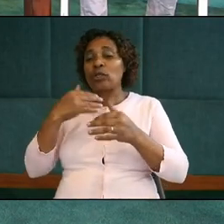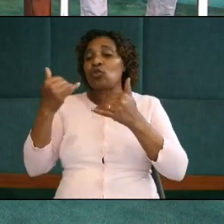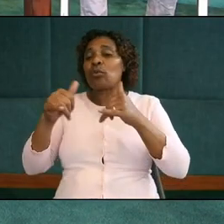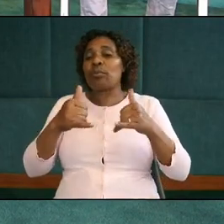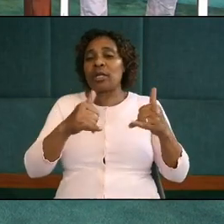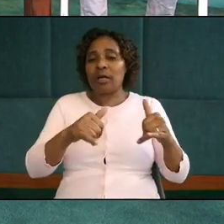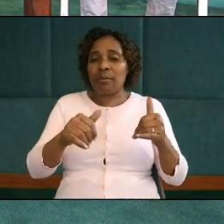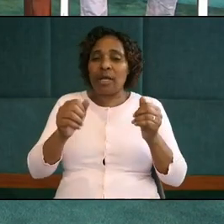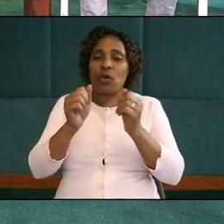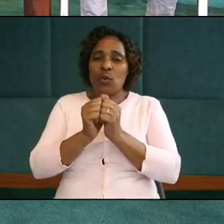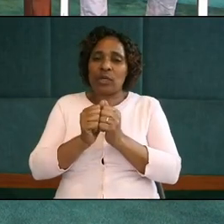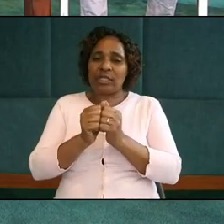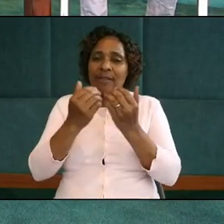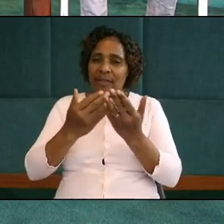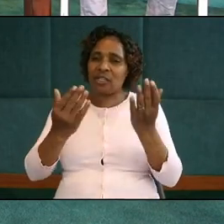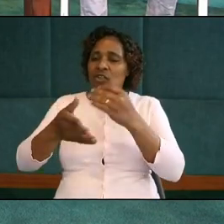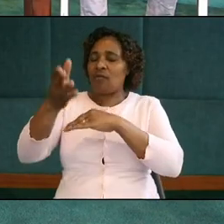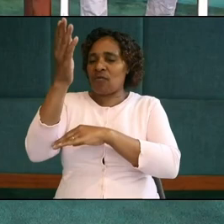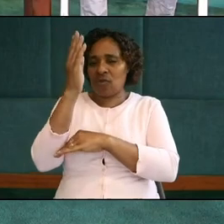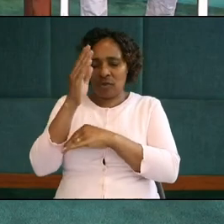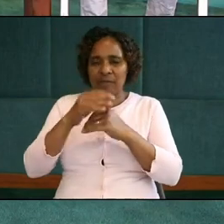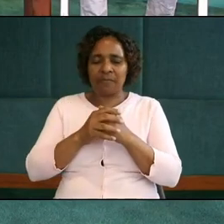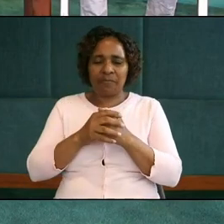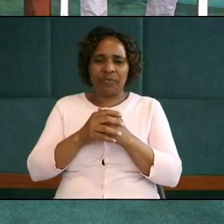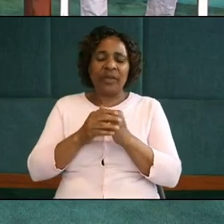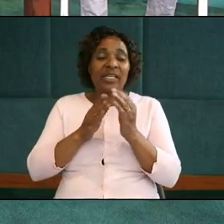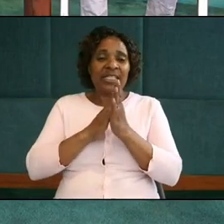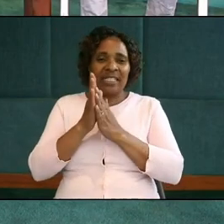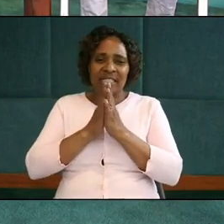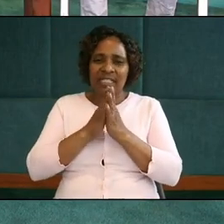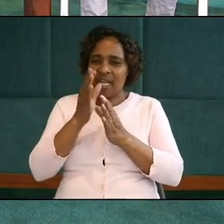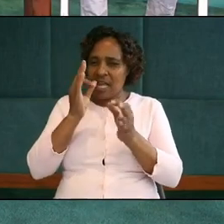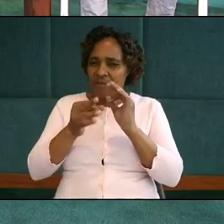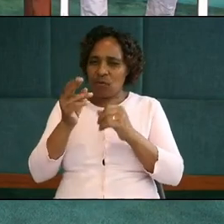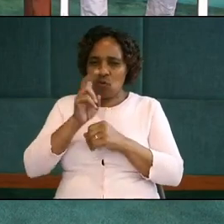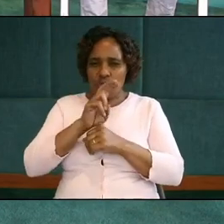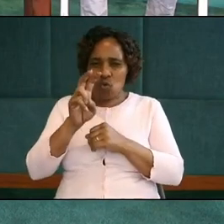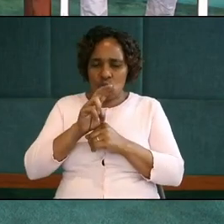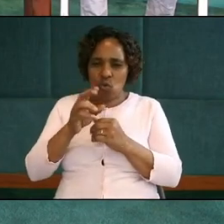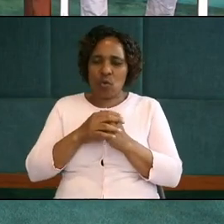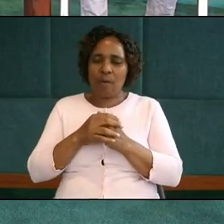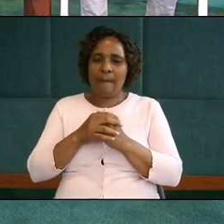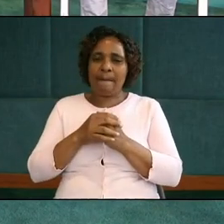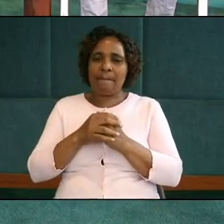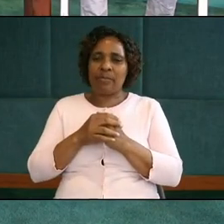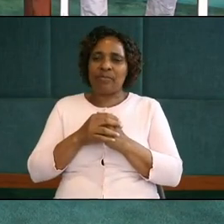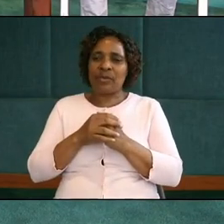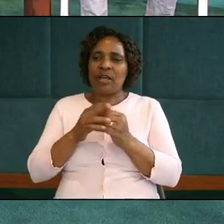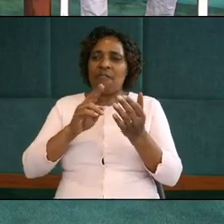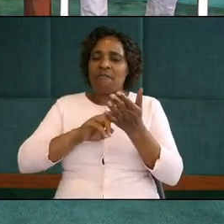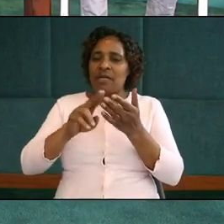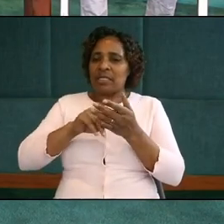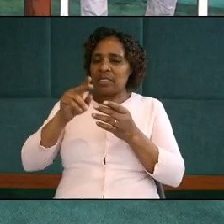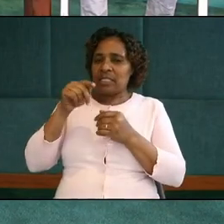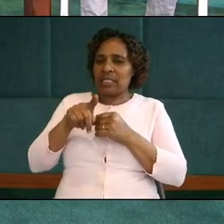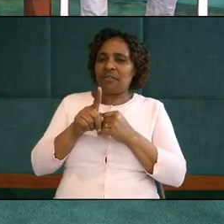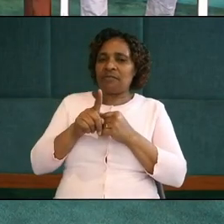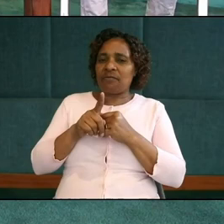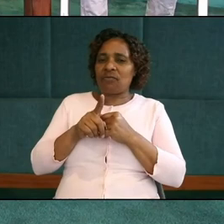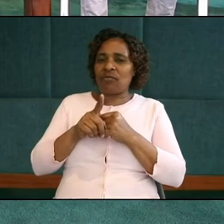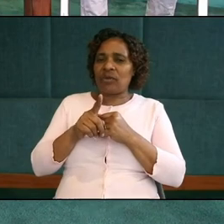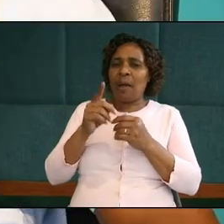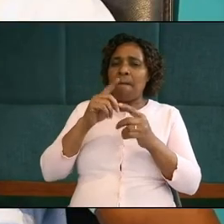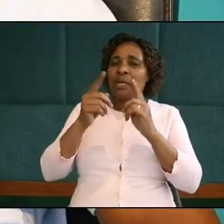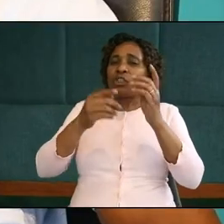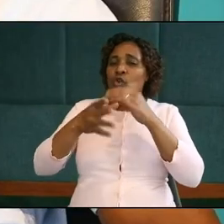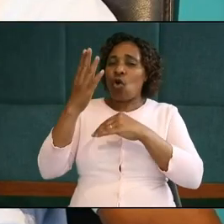really, with the things of God. Yeah, go ahead. Interestingly, if you look at the into the story, yeah. Like the verse itself, there's a verse which says, but